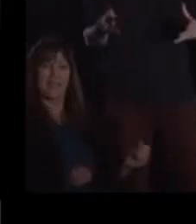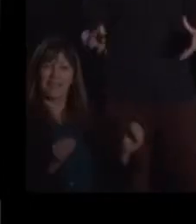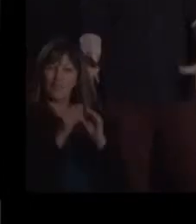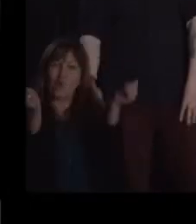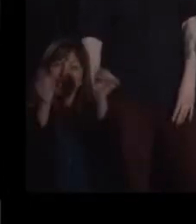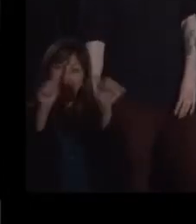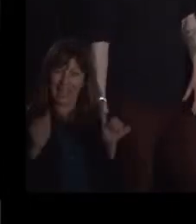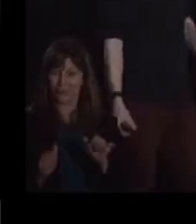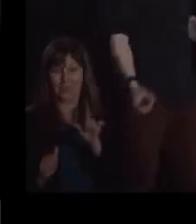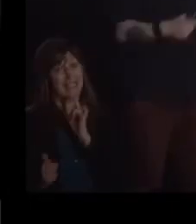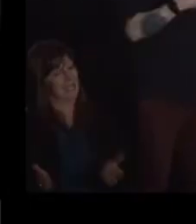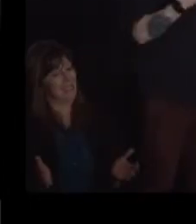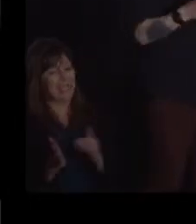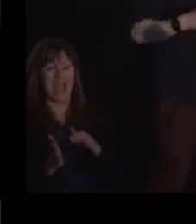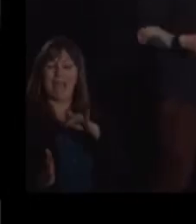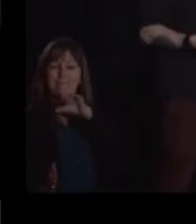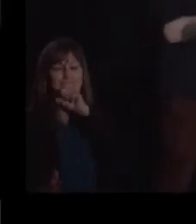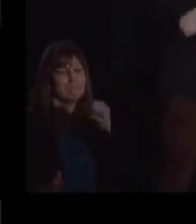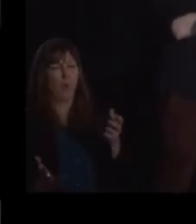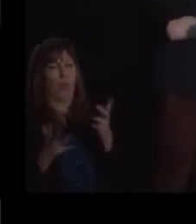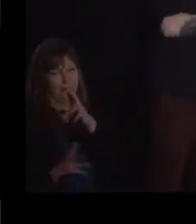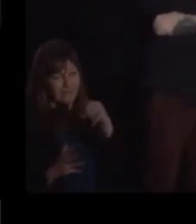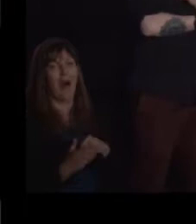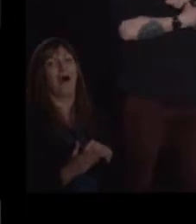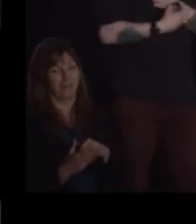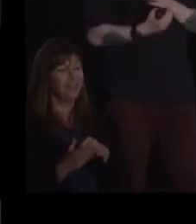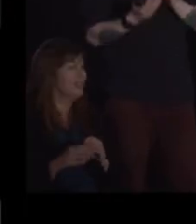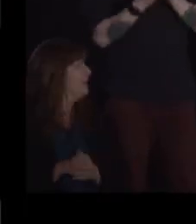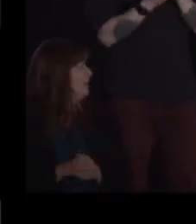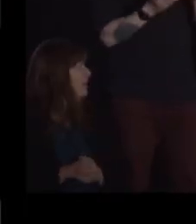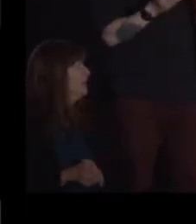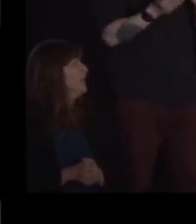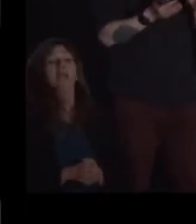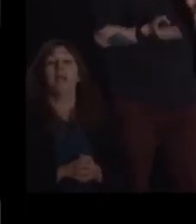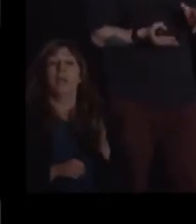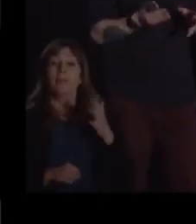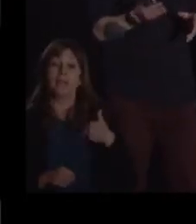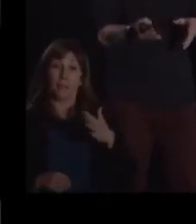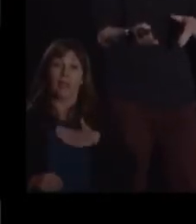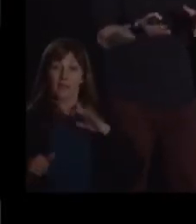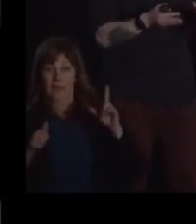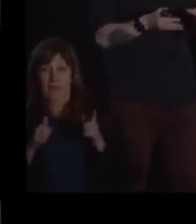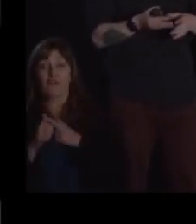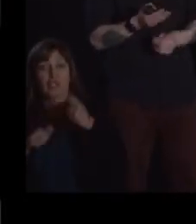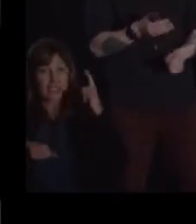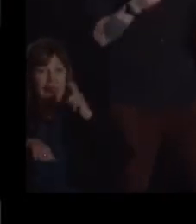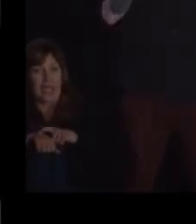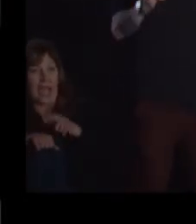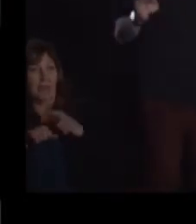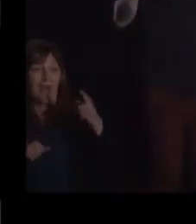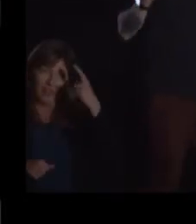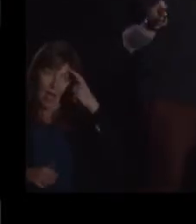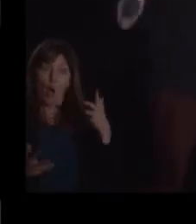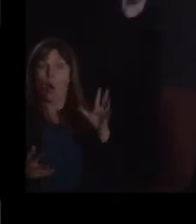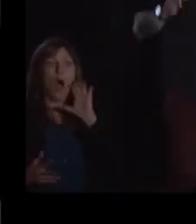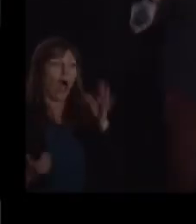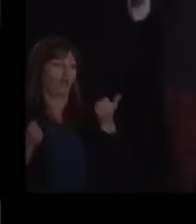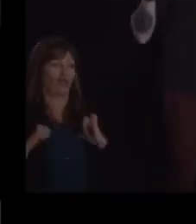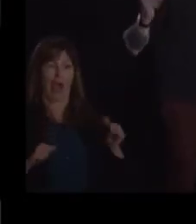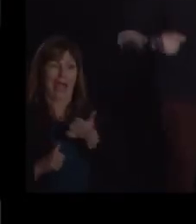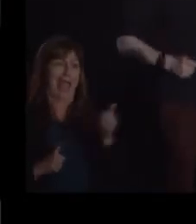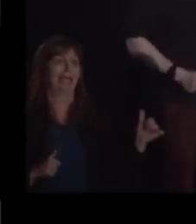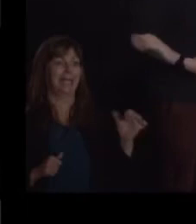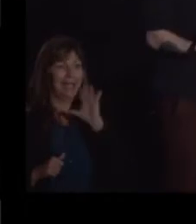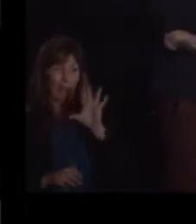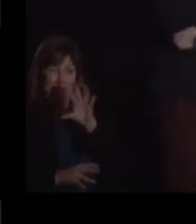just dying to be involved in this because I loved the first one so much. But because I'd made such a song and dance about it, going, oh, I'll do anything you want me to